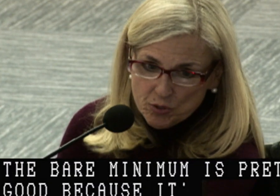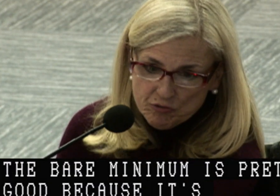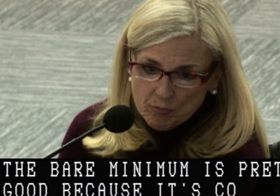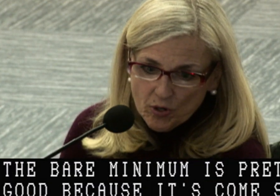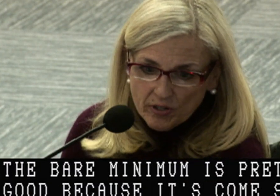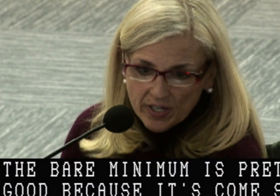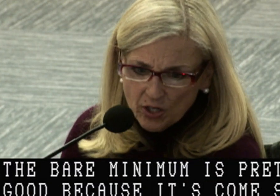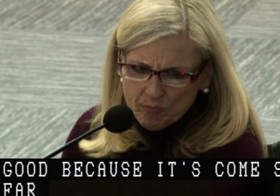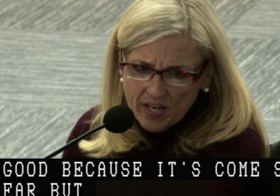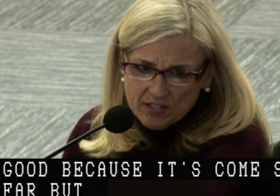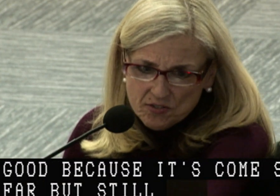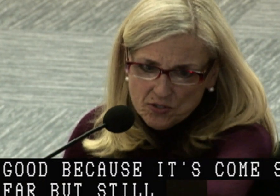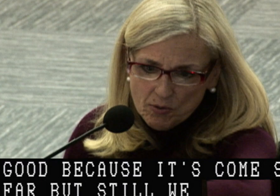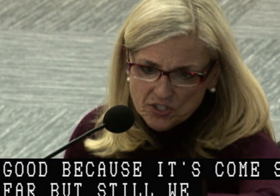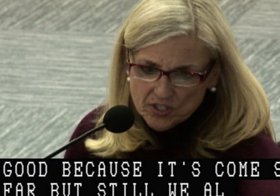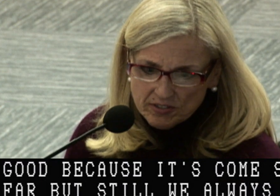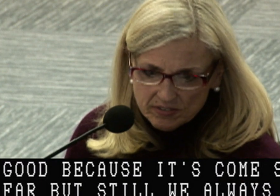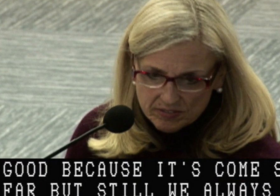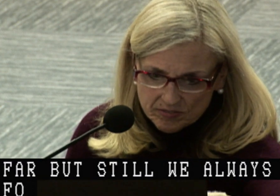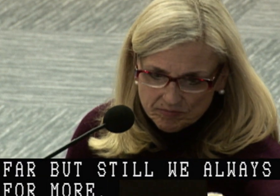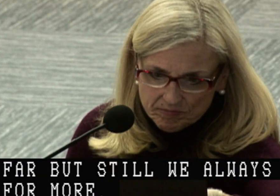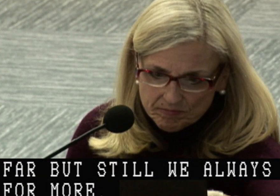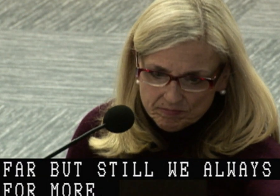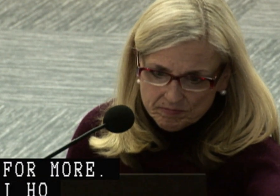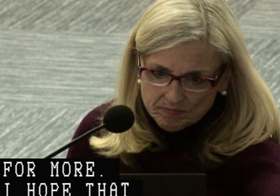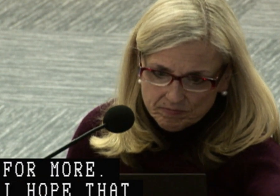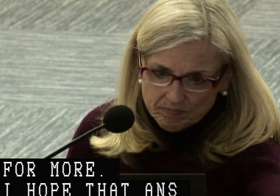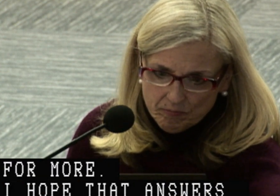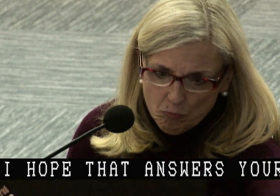always push for more. I hope that answers your question.